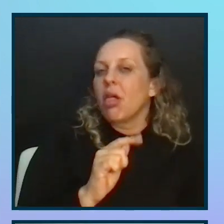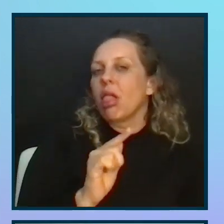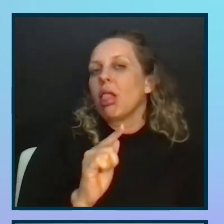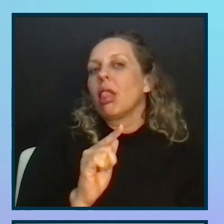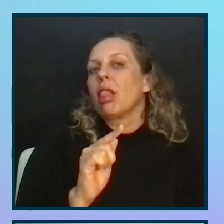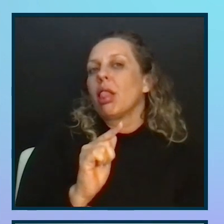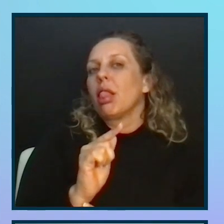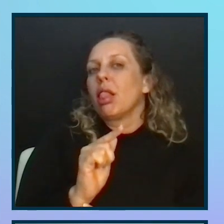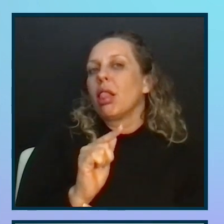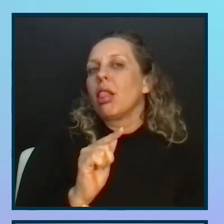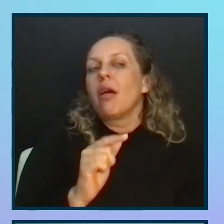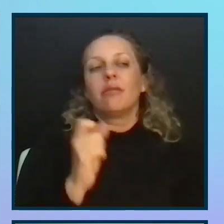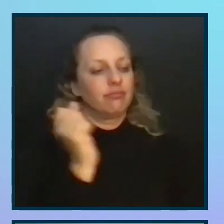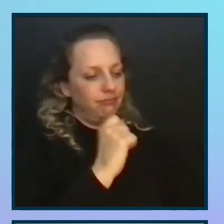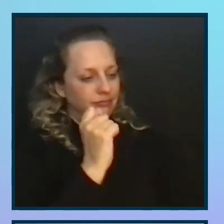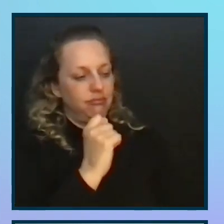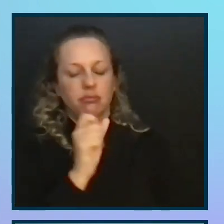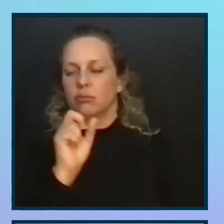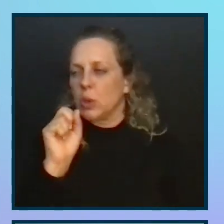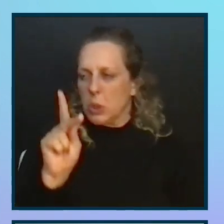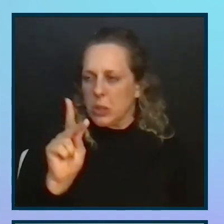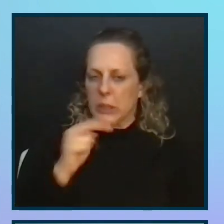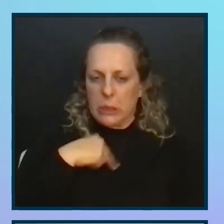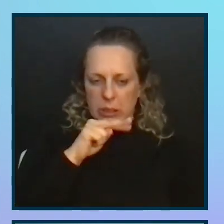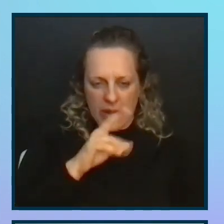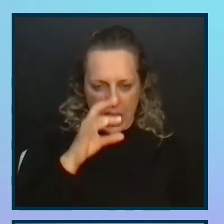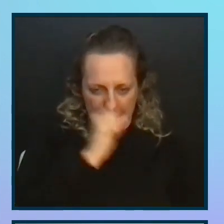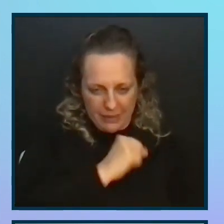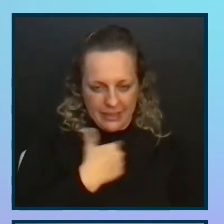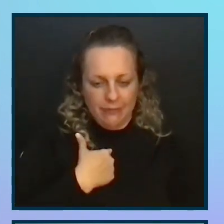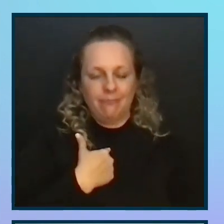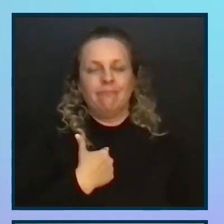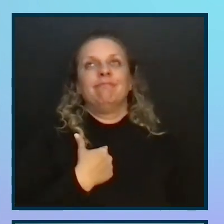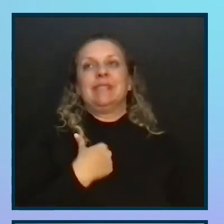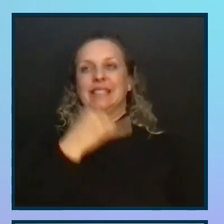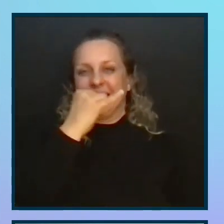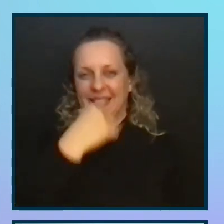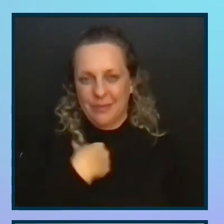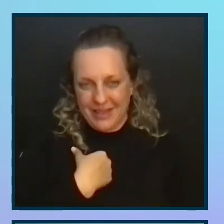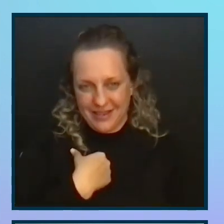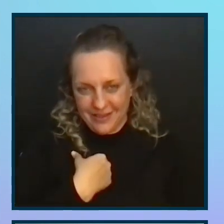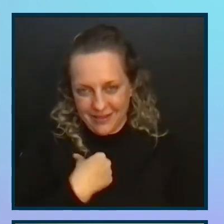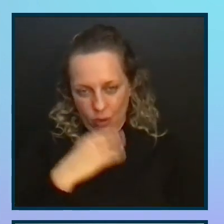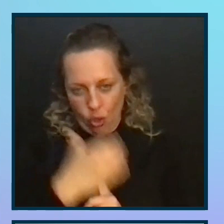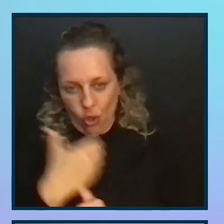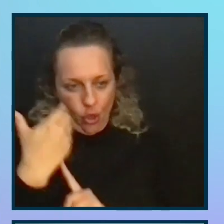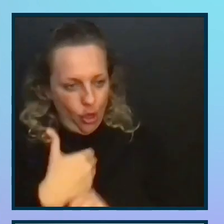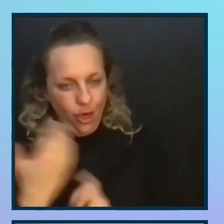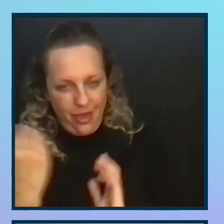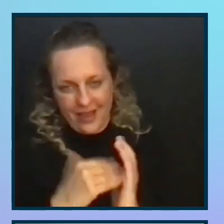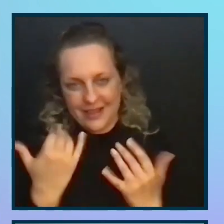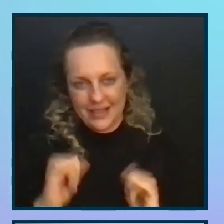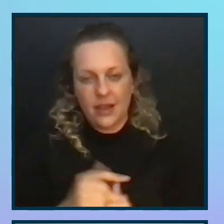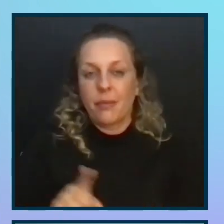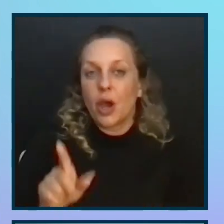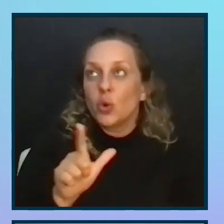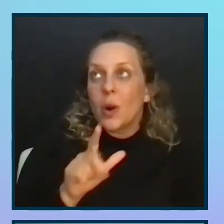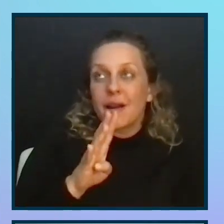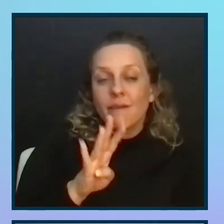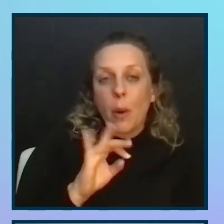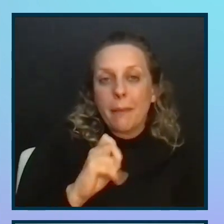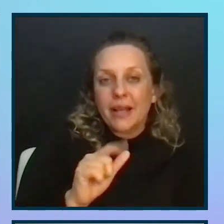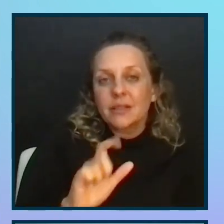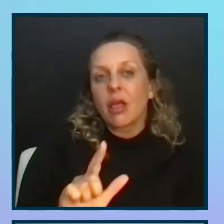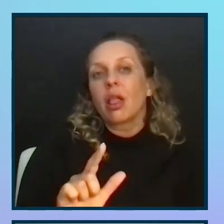Yep. Okay. How did I miss that? Silly me. But you know what? 24 pixels rings a